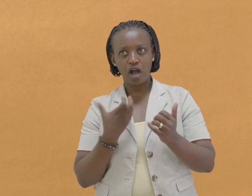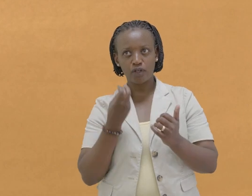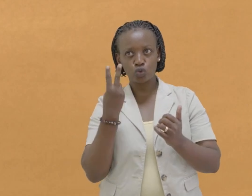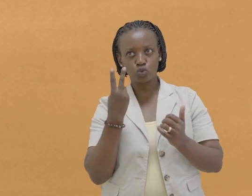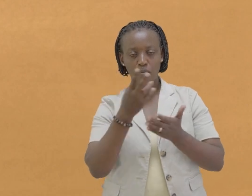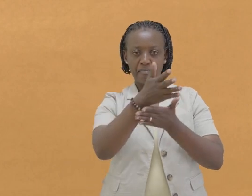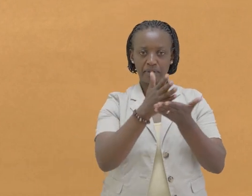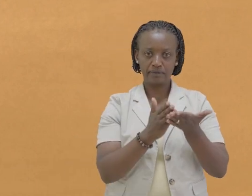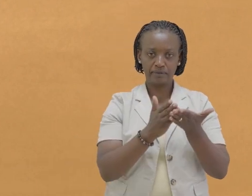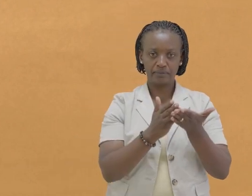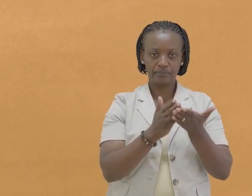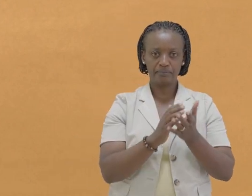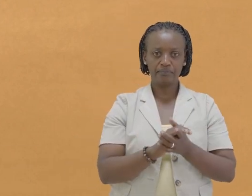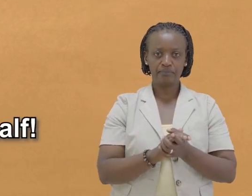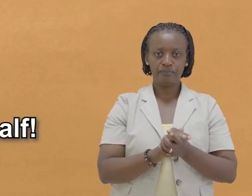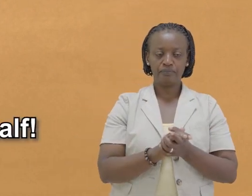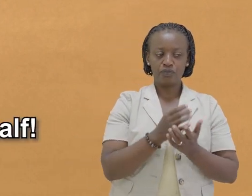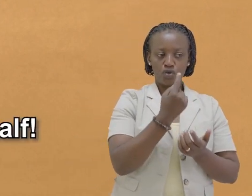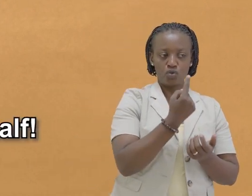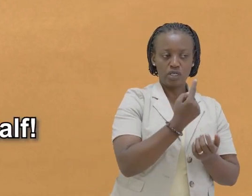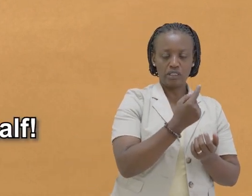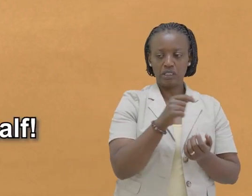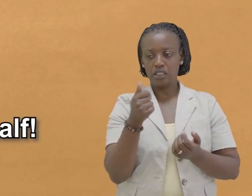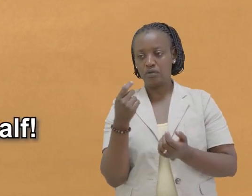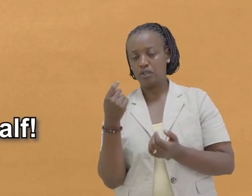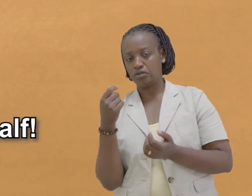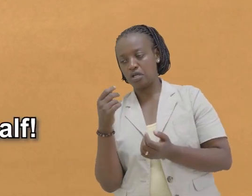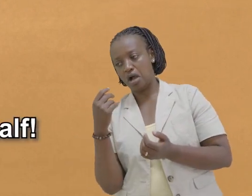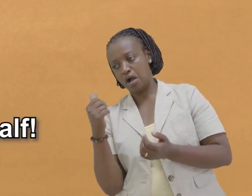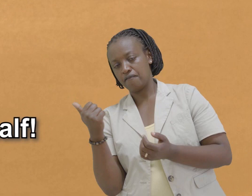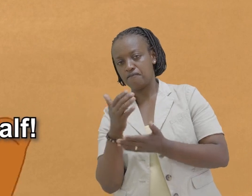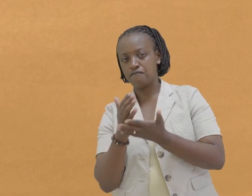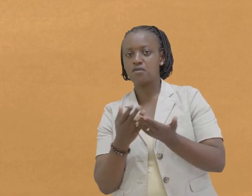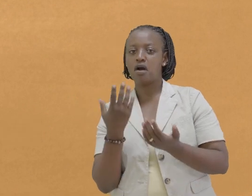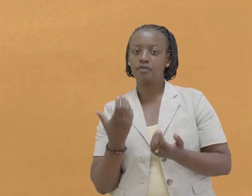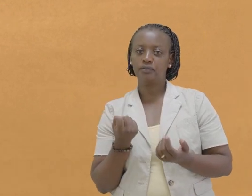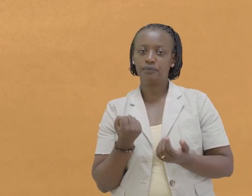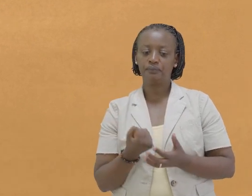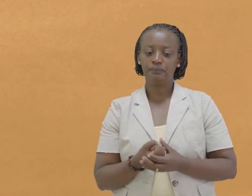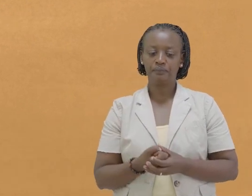Now I have two parts. This is one half, and this is another half.